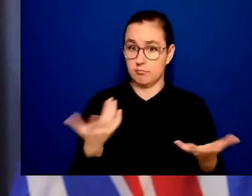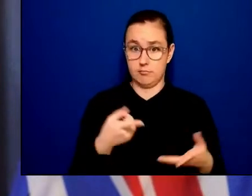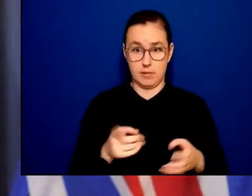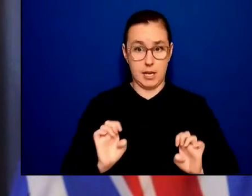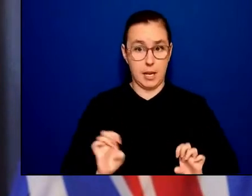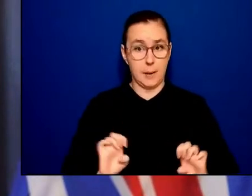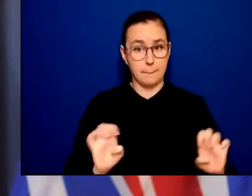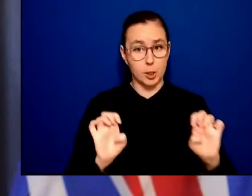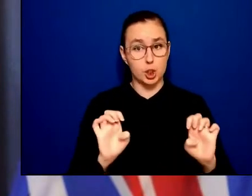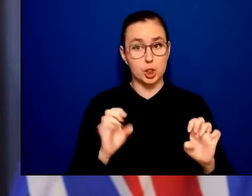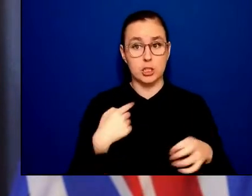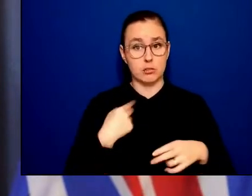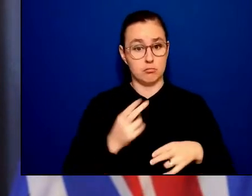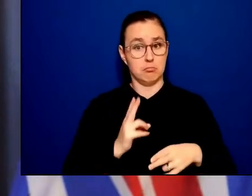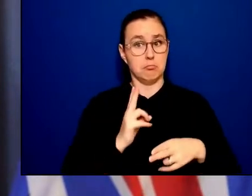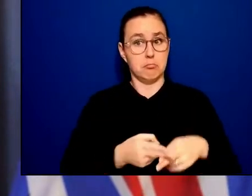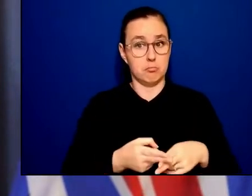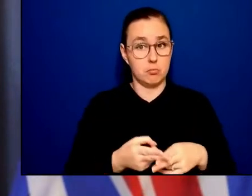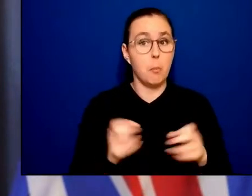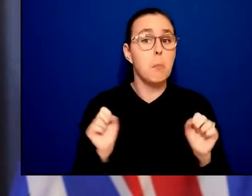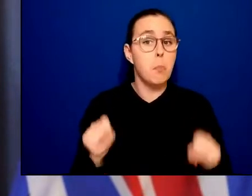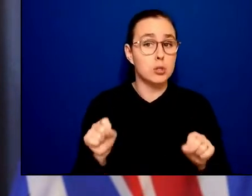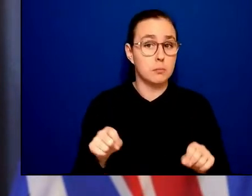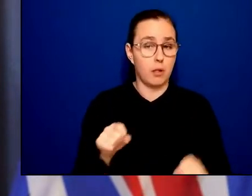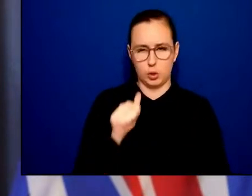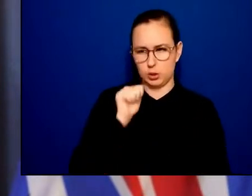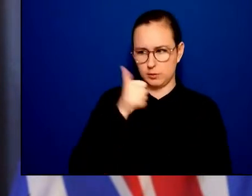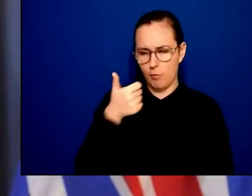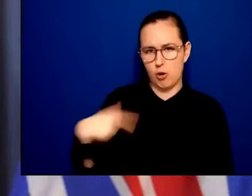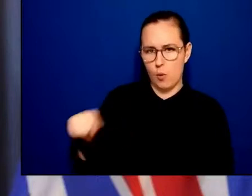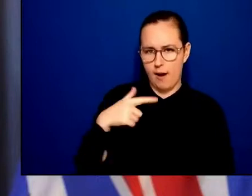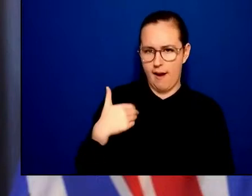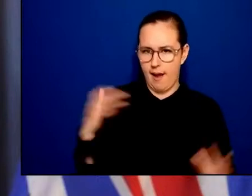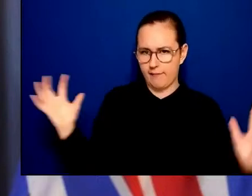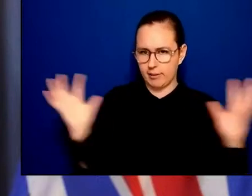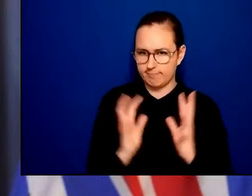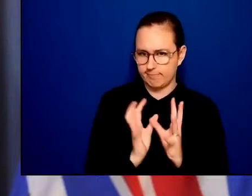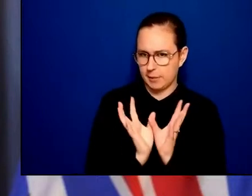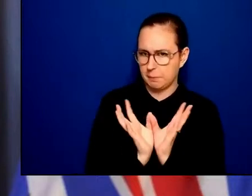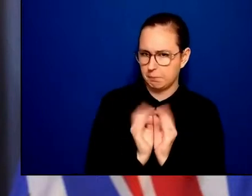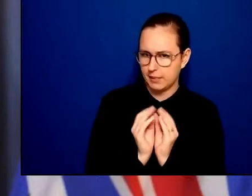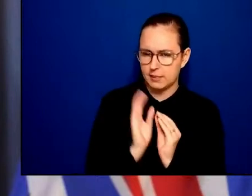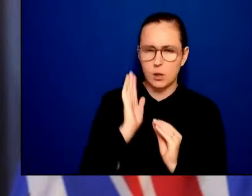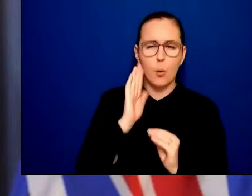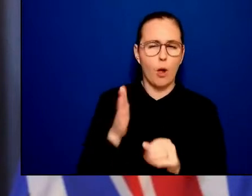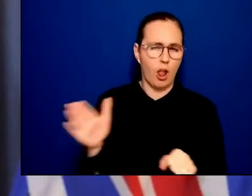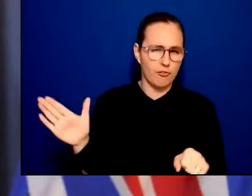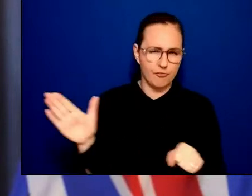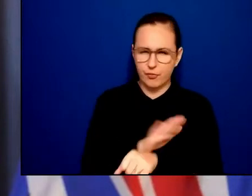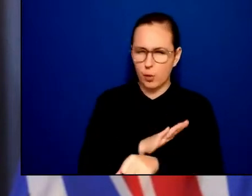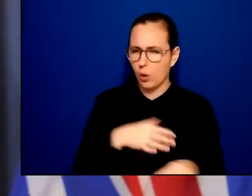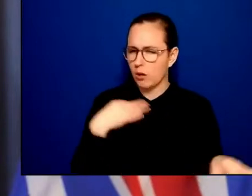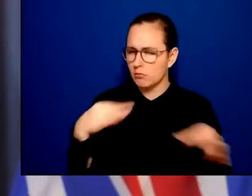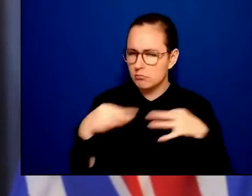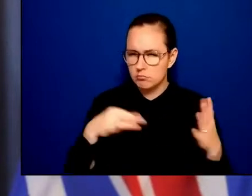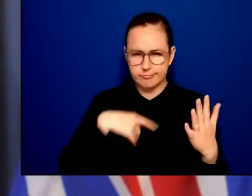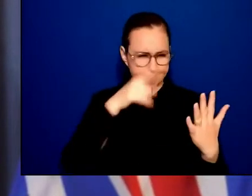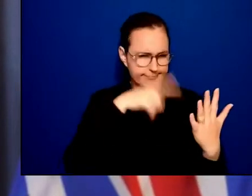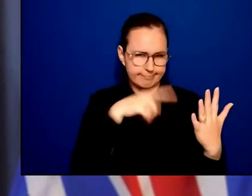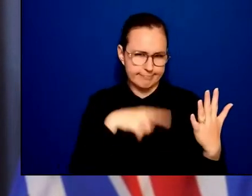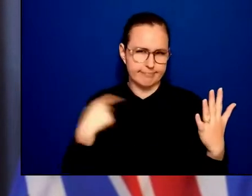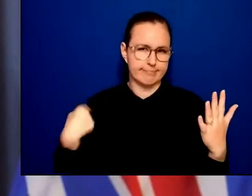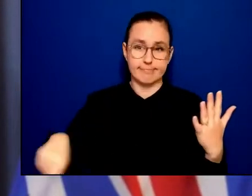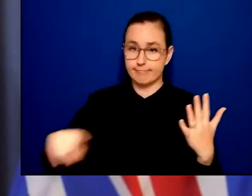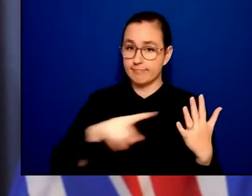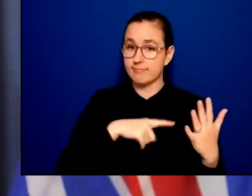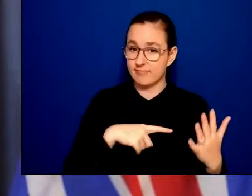a cabinet meeting, and I will be going forward with my colleagues with a full briefing to cabinet, and I fully expect decisions will be